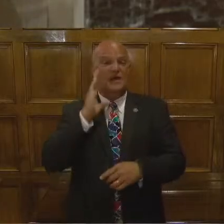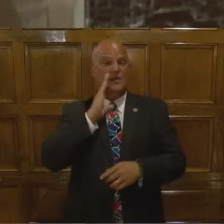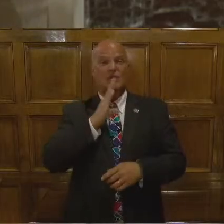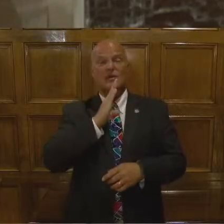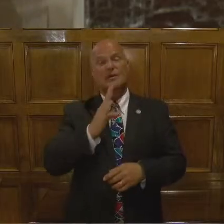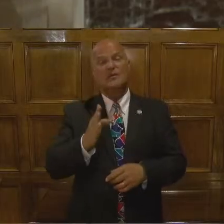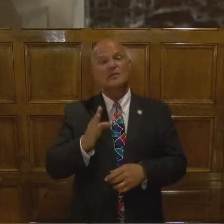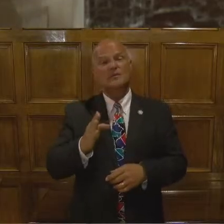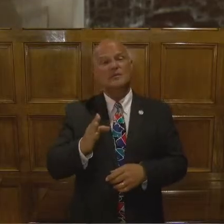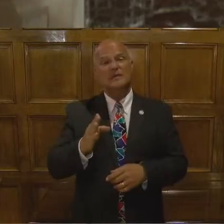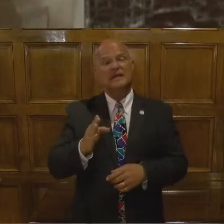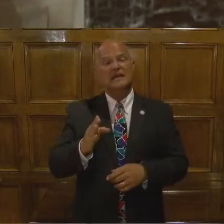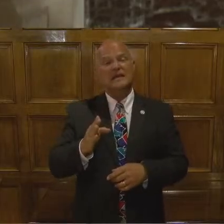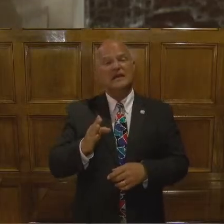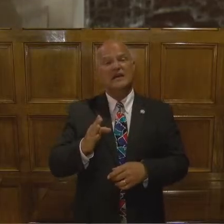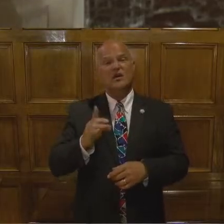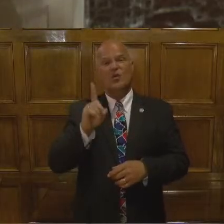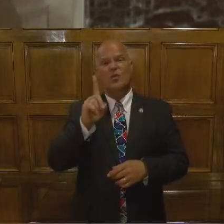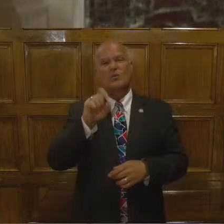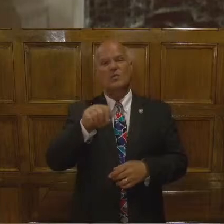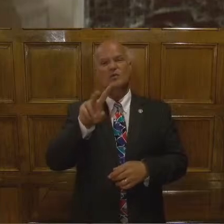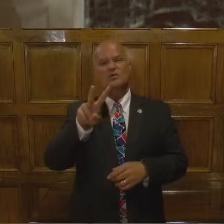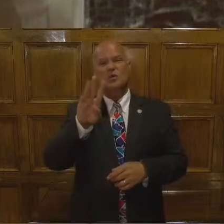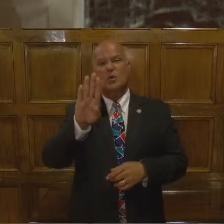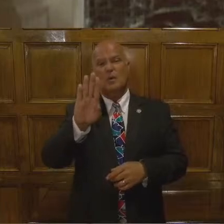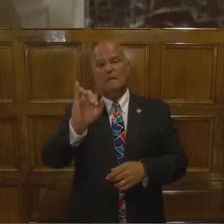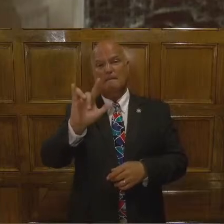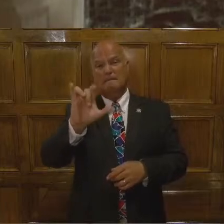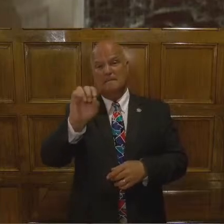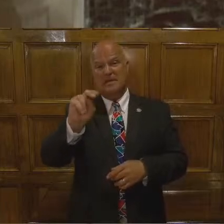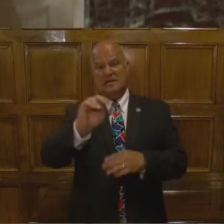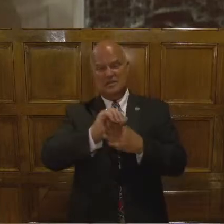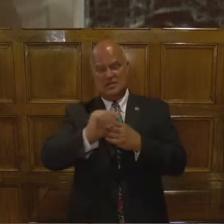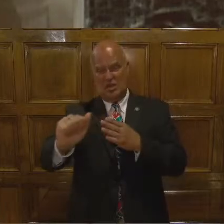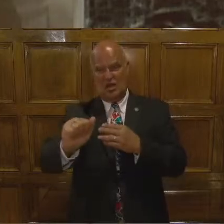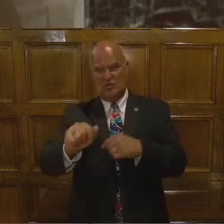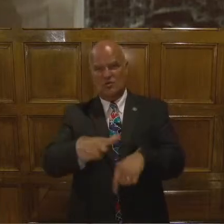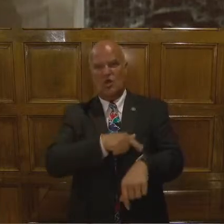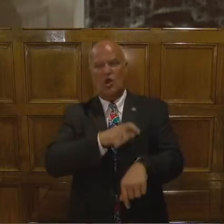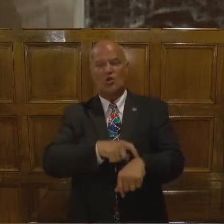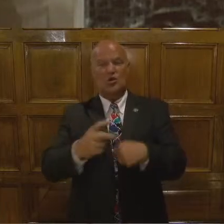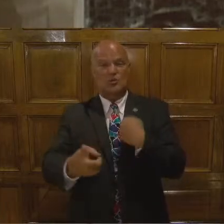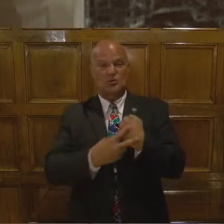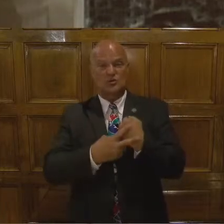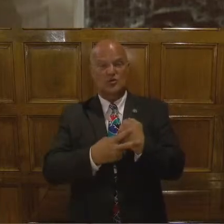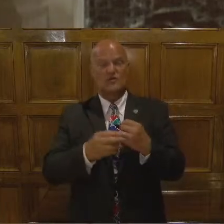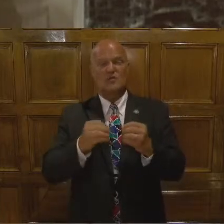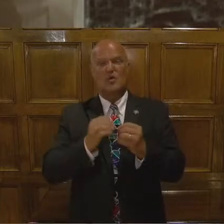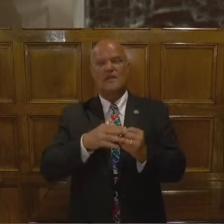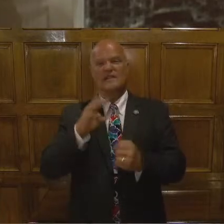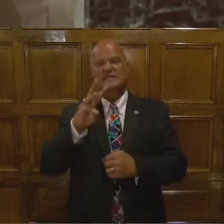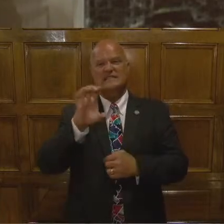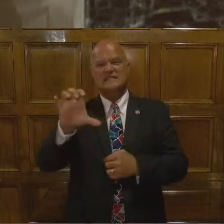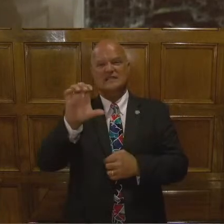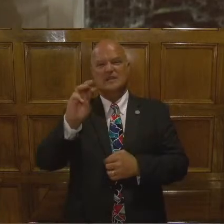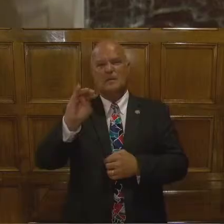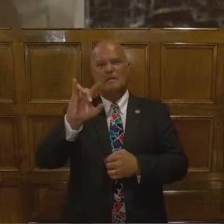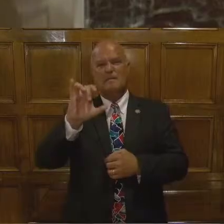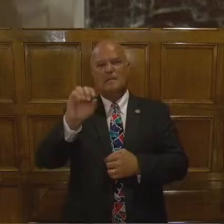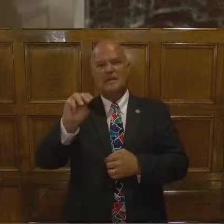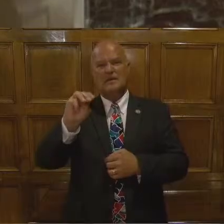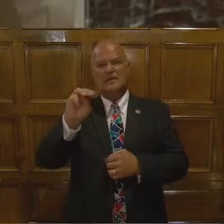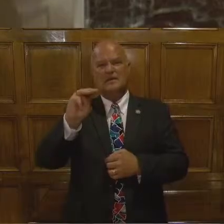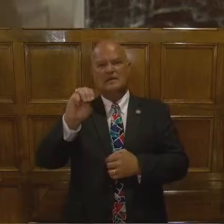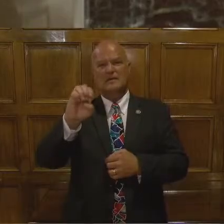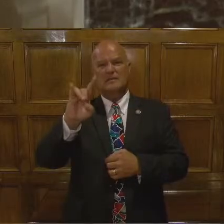be over $1.2 billion in long-term reserve, plus over $600 million in our Medicaid trust